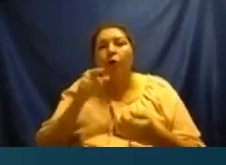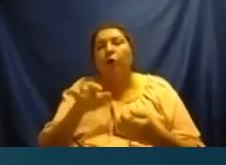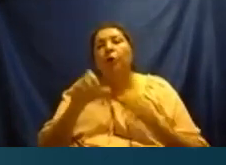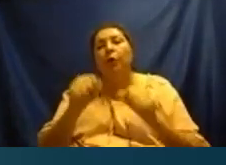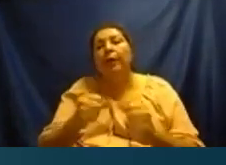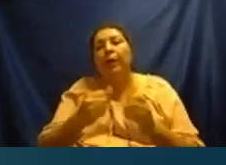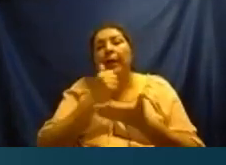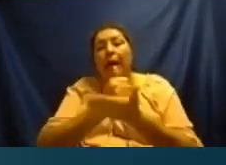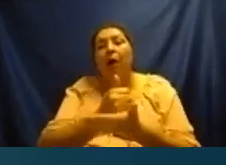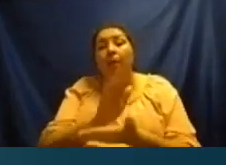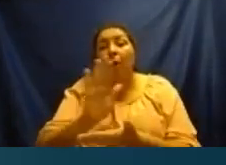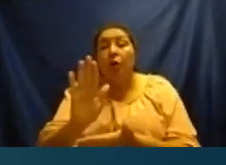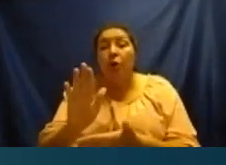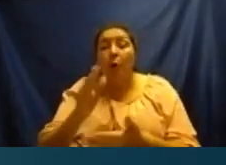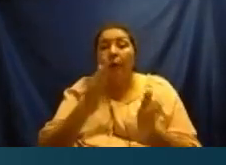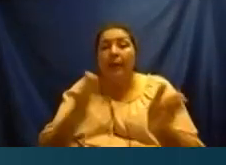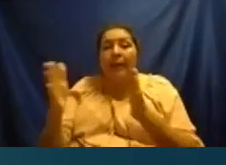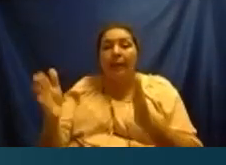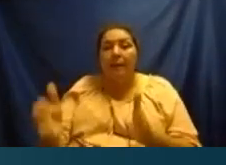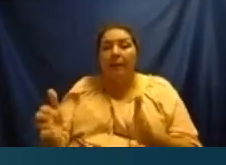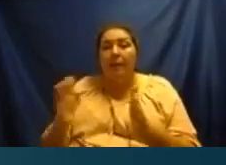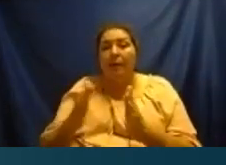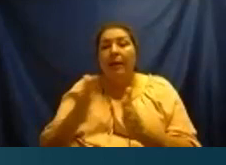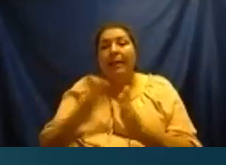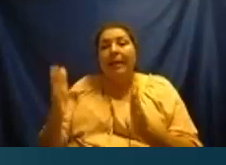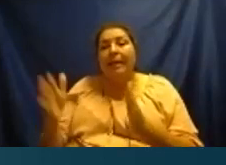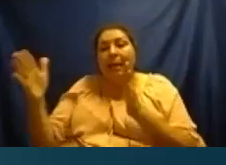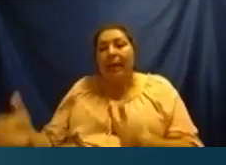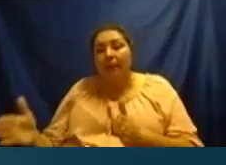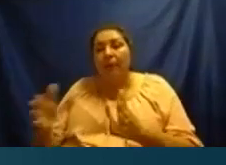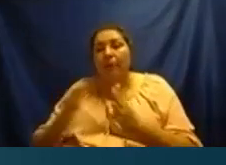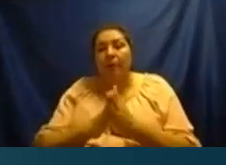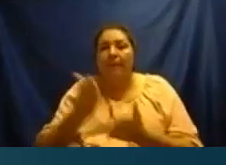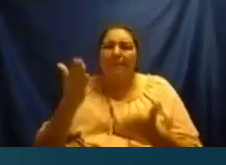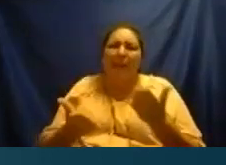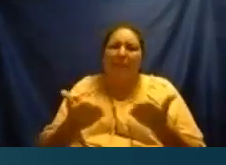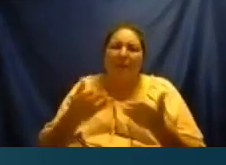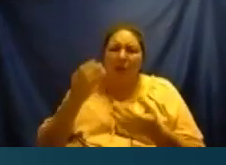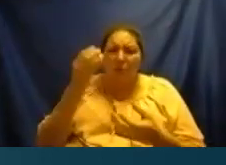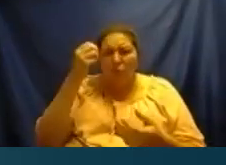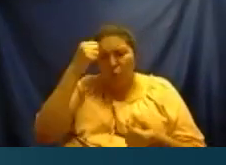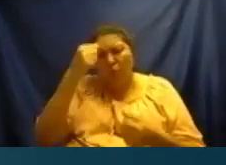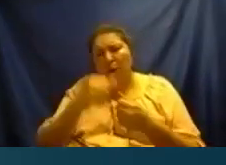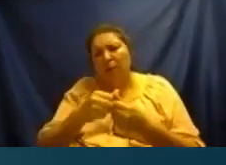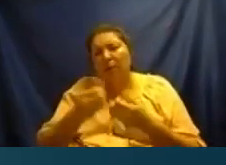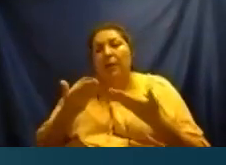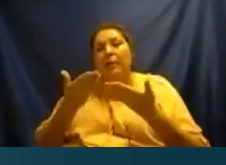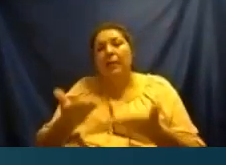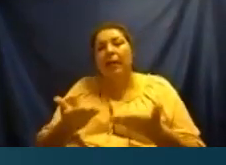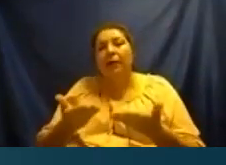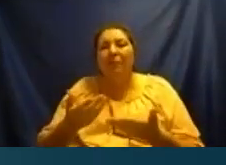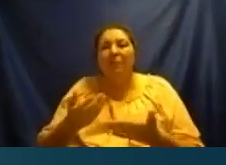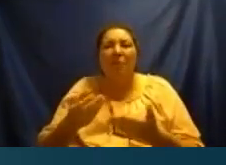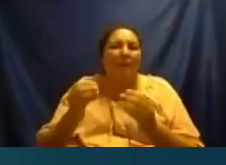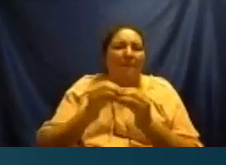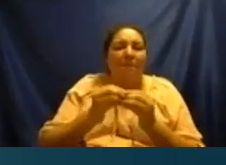neighbors. Maybe it's remember to be a little extra, give them a little extra grace or